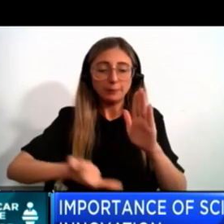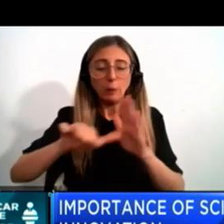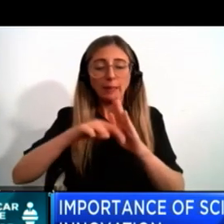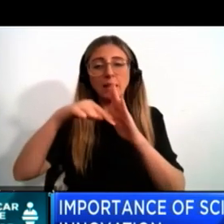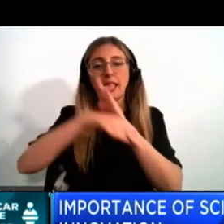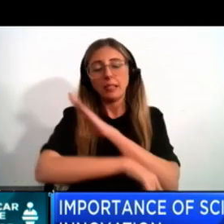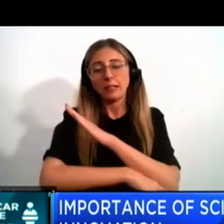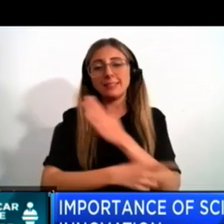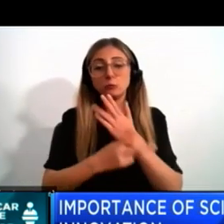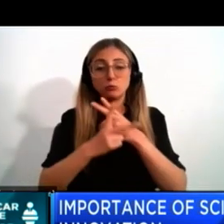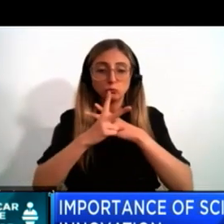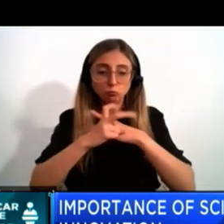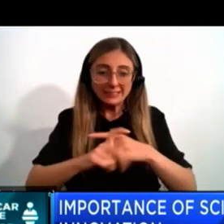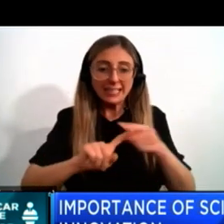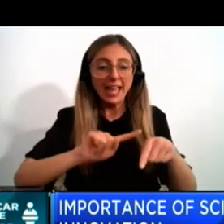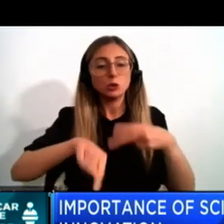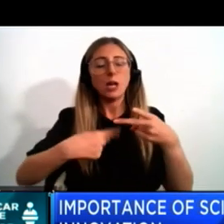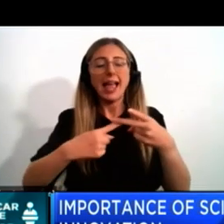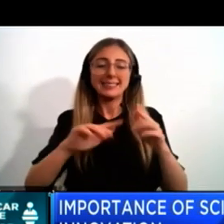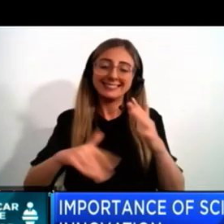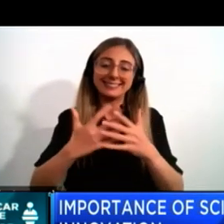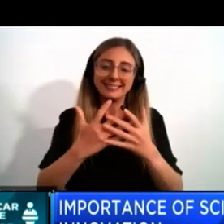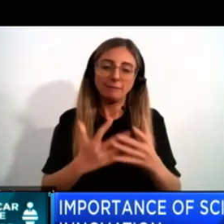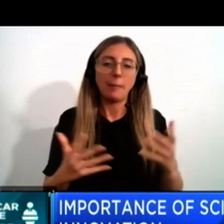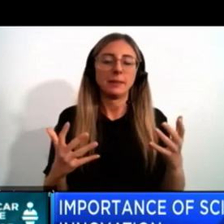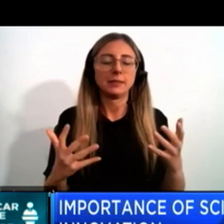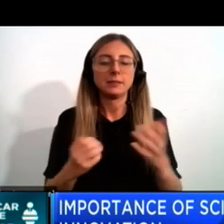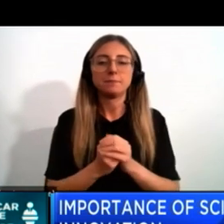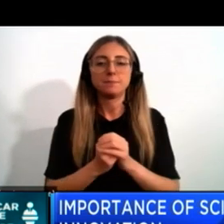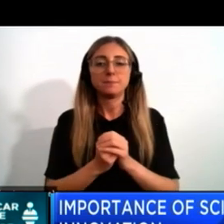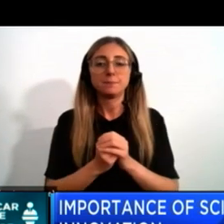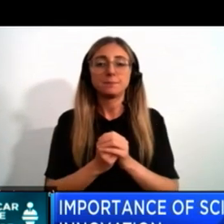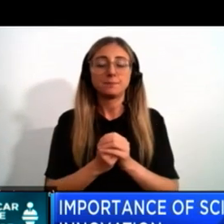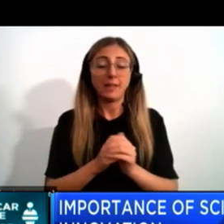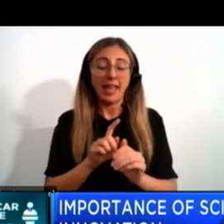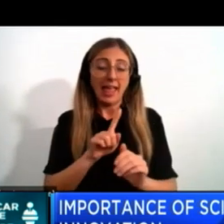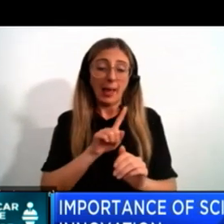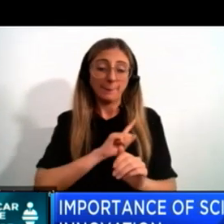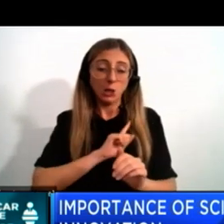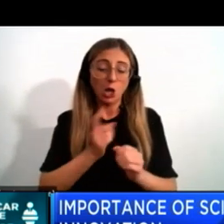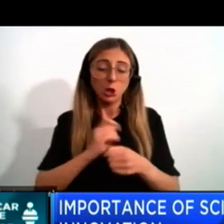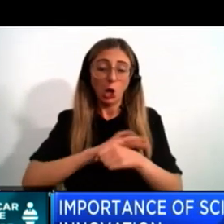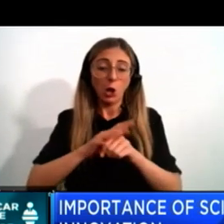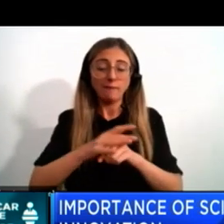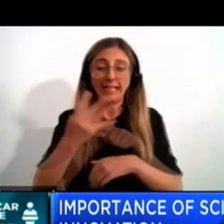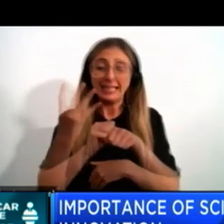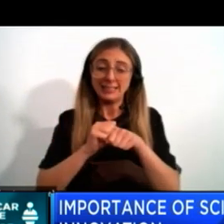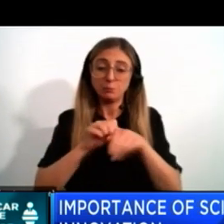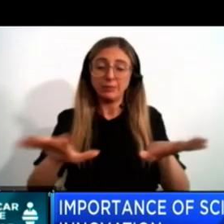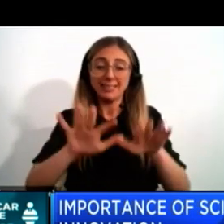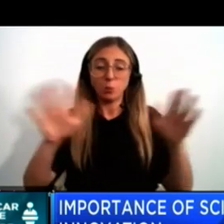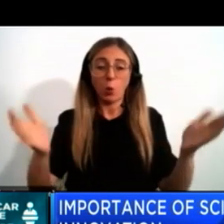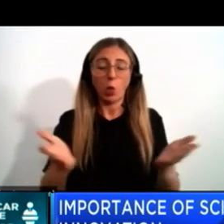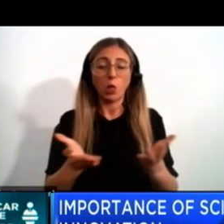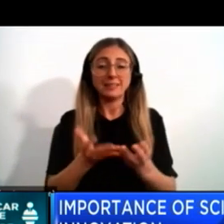capacities, research, and development. As the COVID-19-induced nationalism spread across the globe, Africa